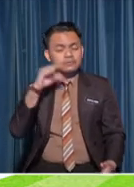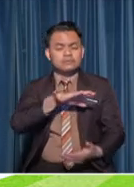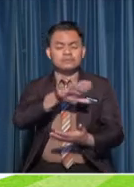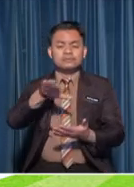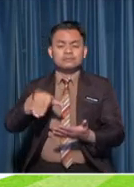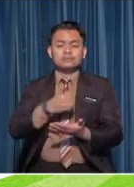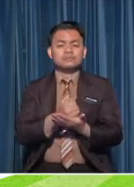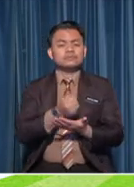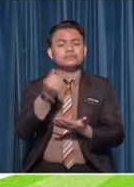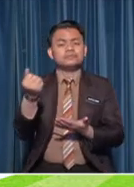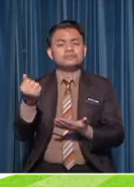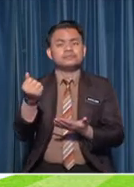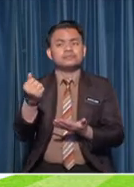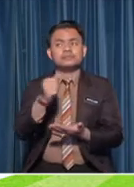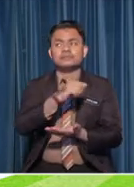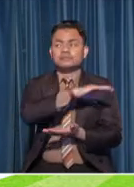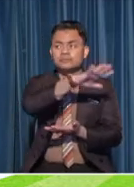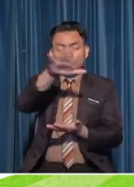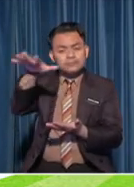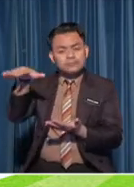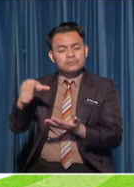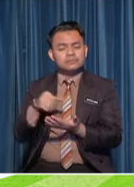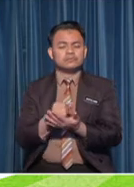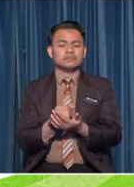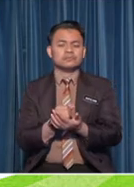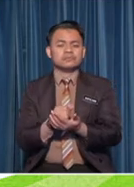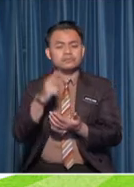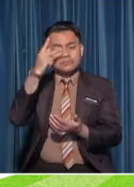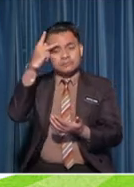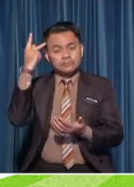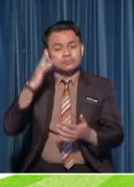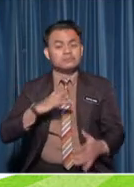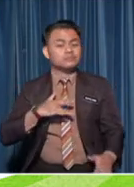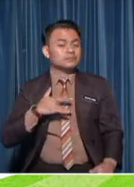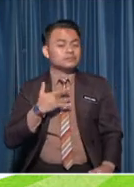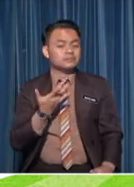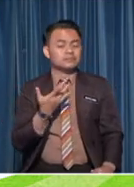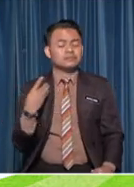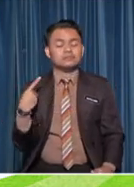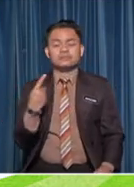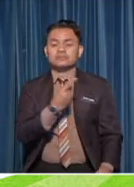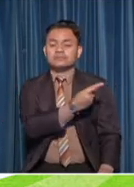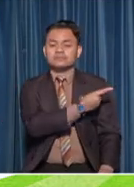things around us because of our senses.